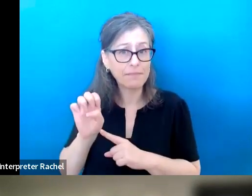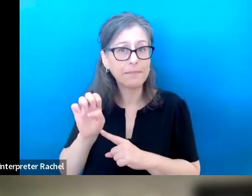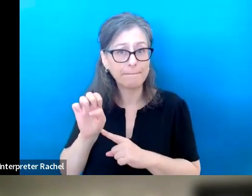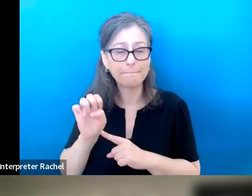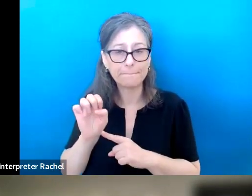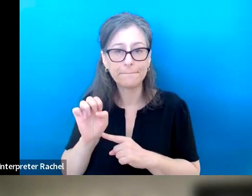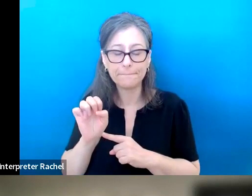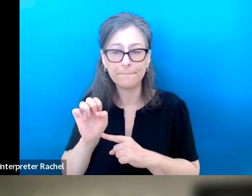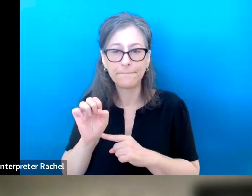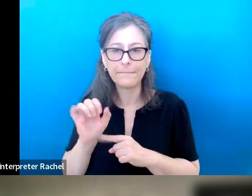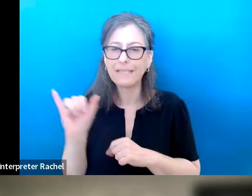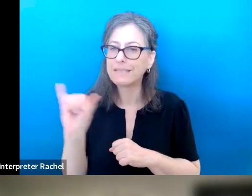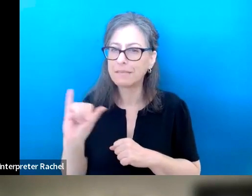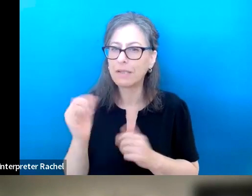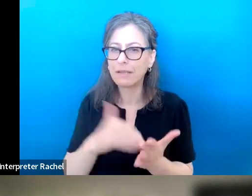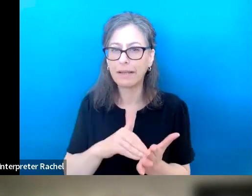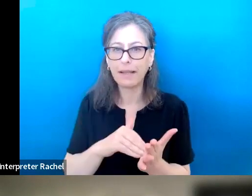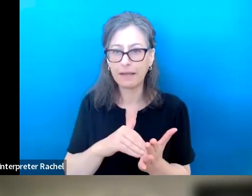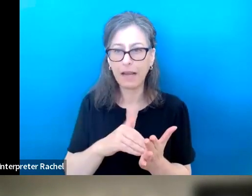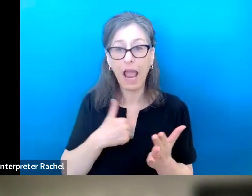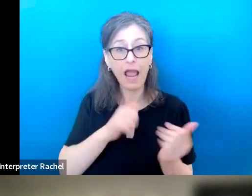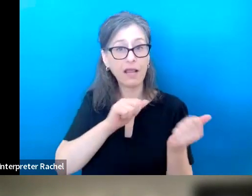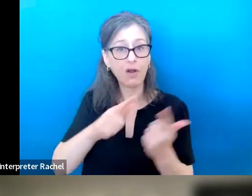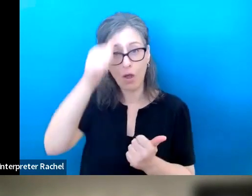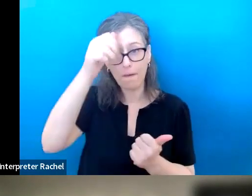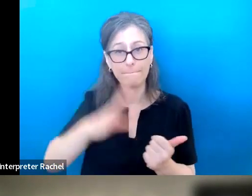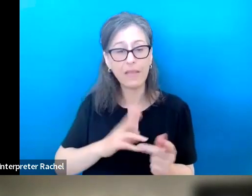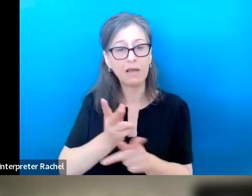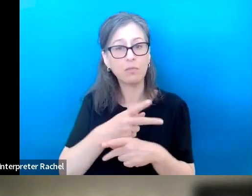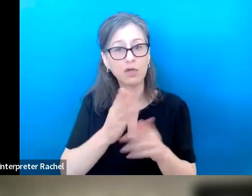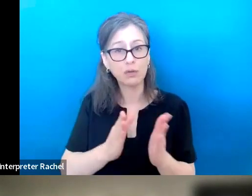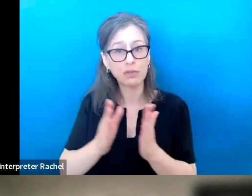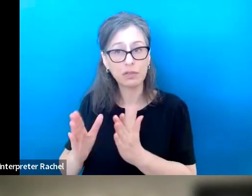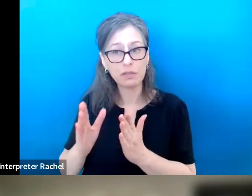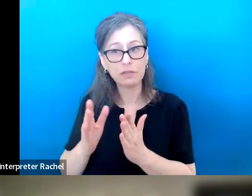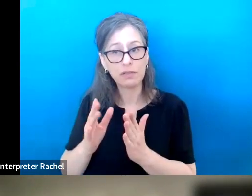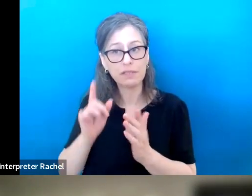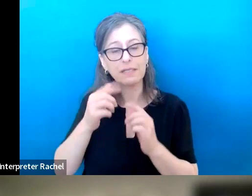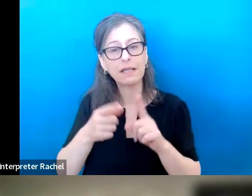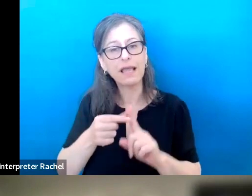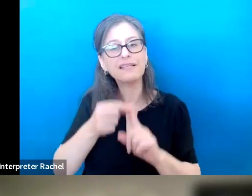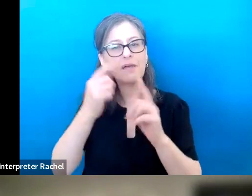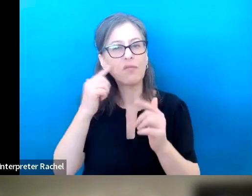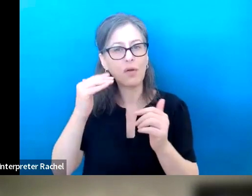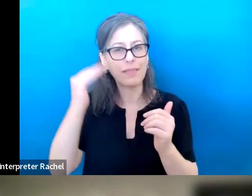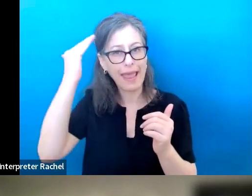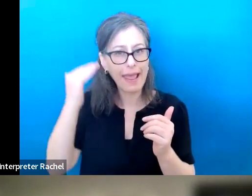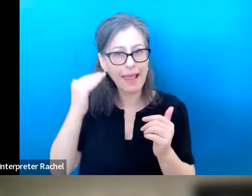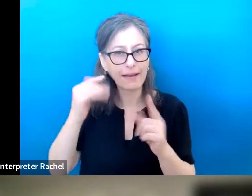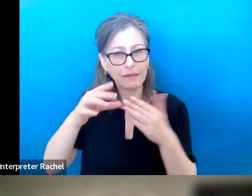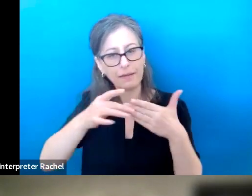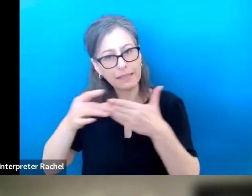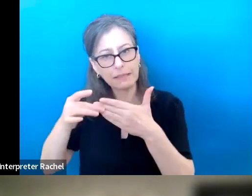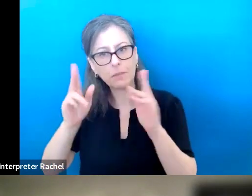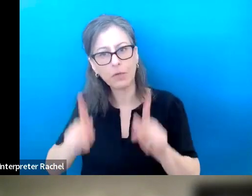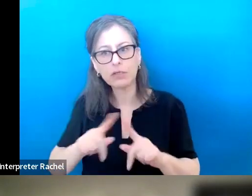that, similarly, again, I had all male producers, apart from the head of Studio Canal, who is a woman. Otherwise, I was